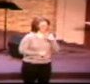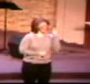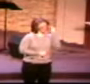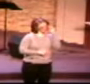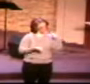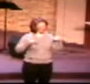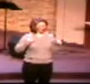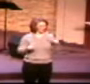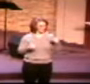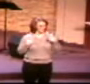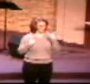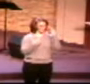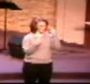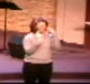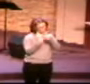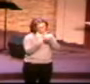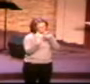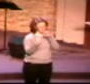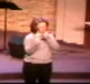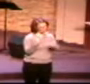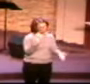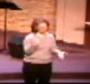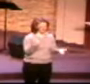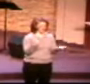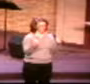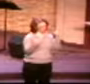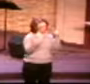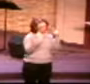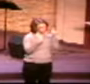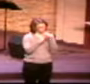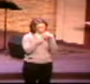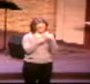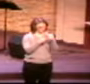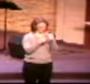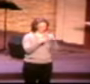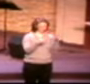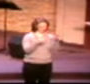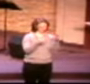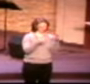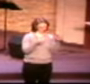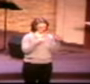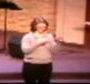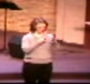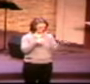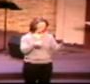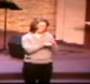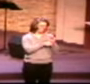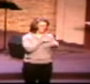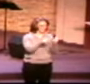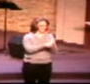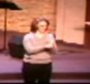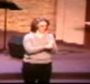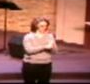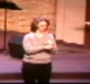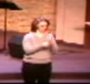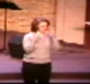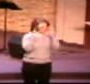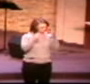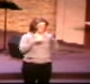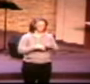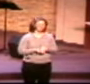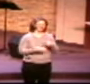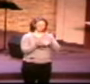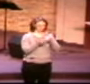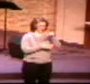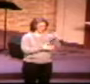really possible to have one thing? To have one word that defines an entire year? This is